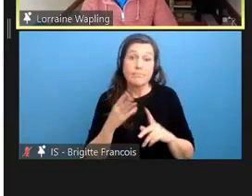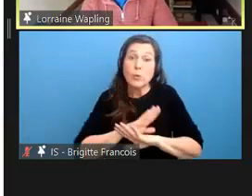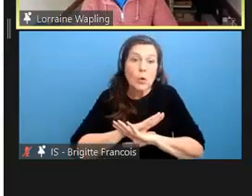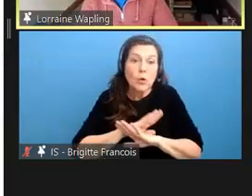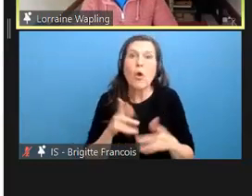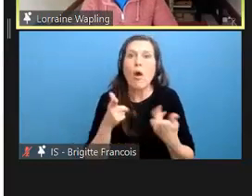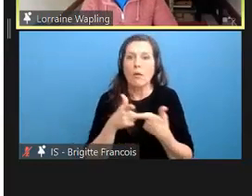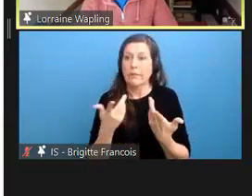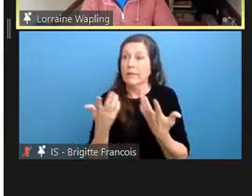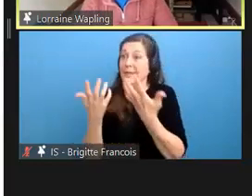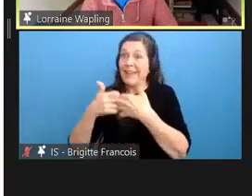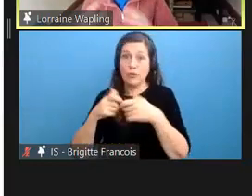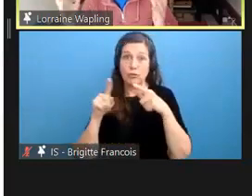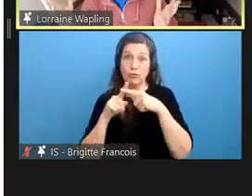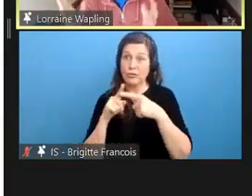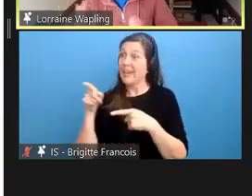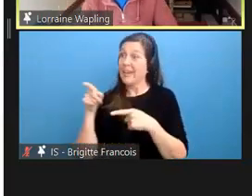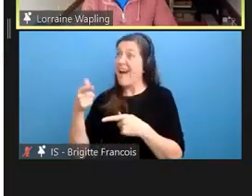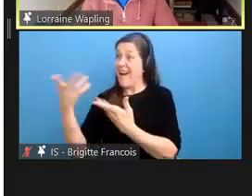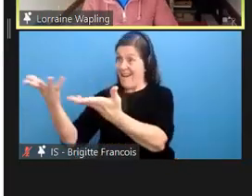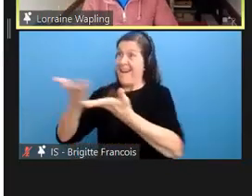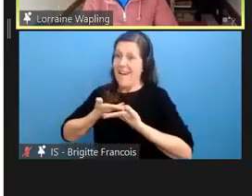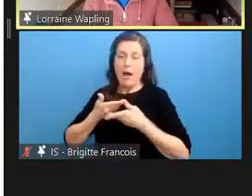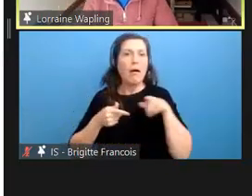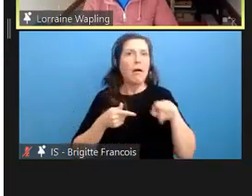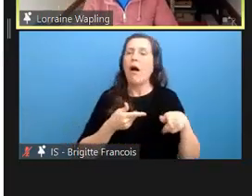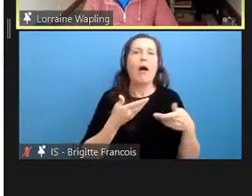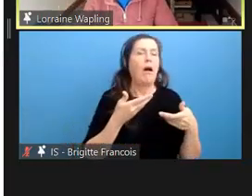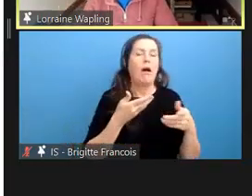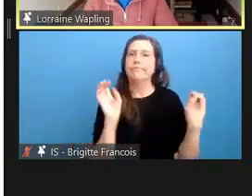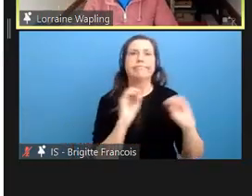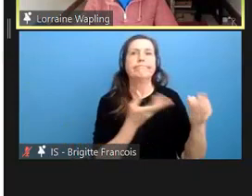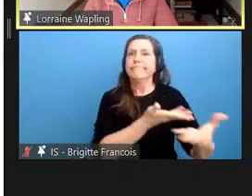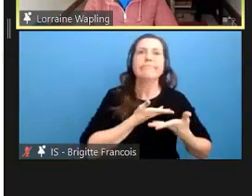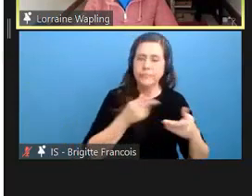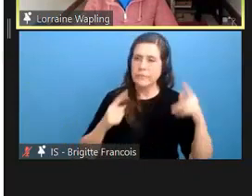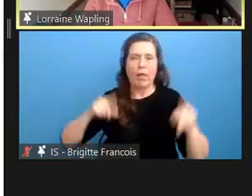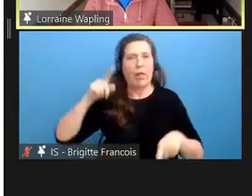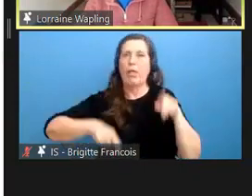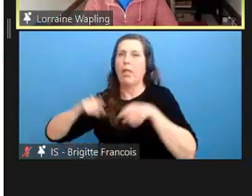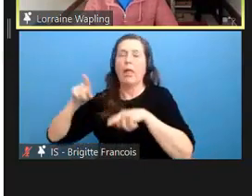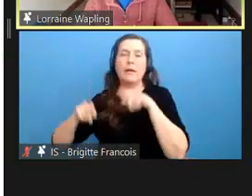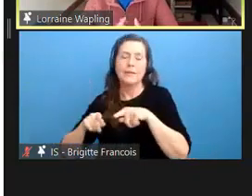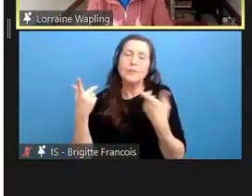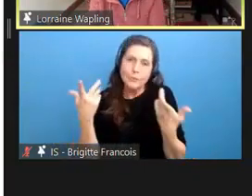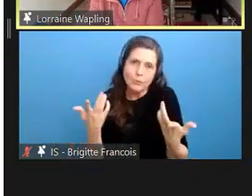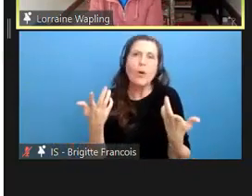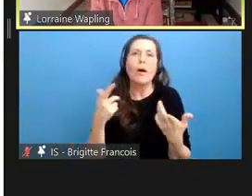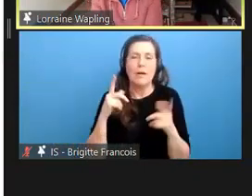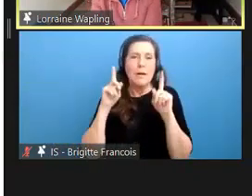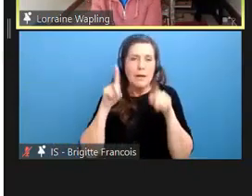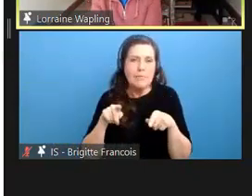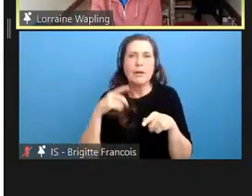technology, despite it being available. So governments really need to be encouraged to invest and develop in things like